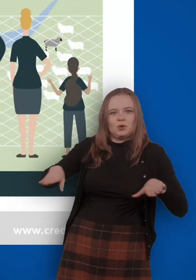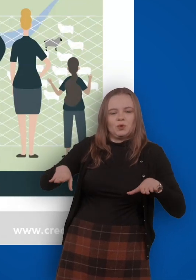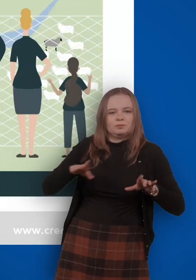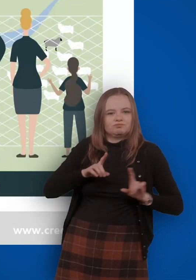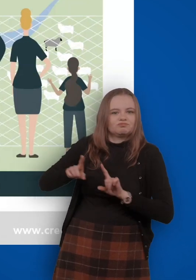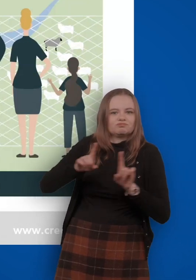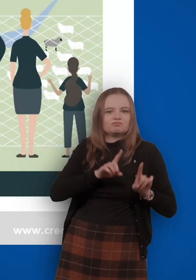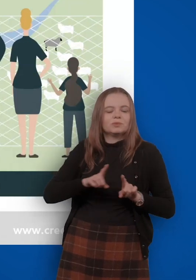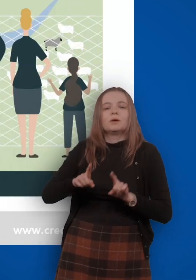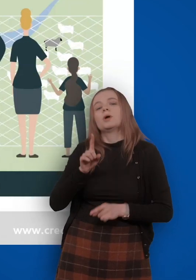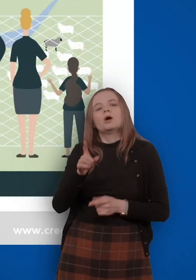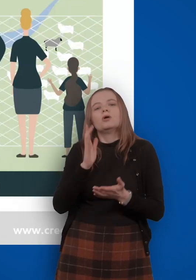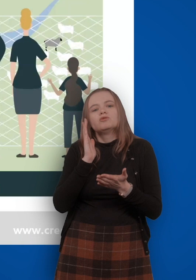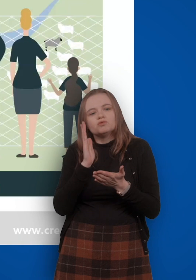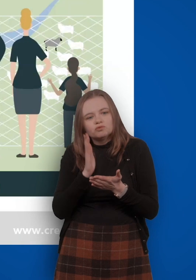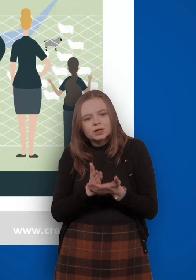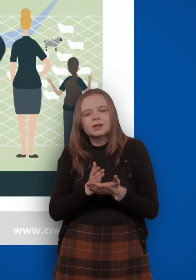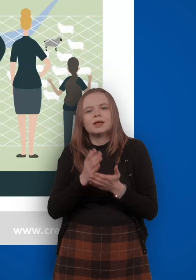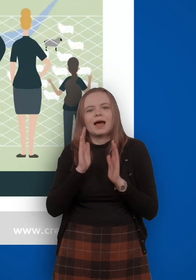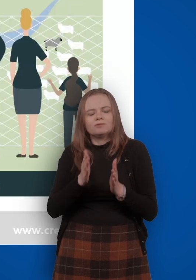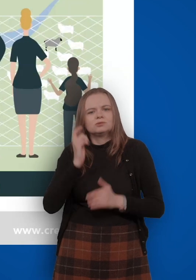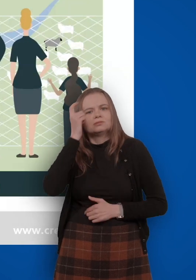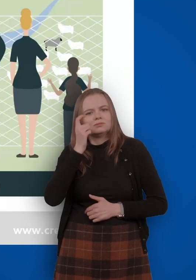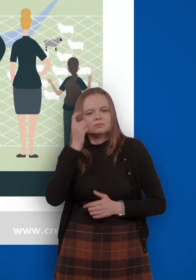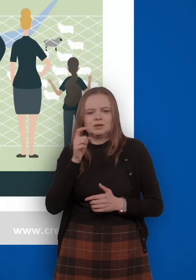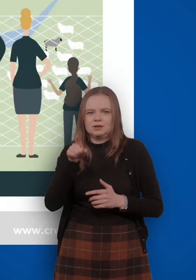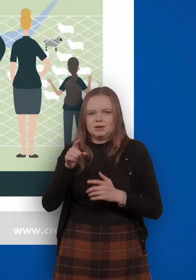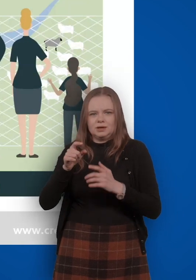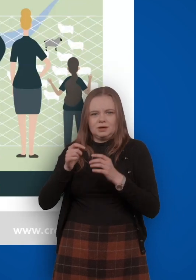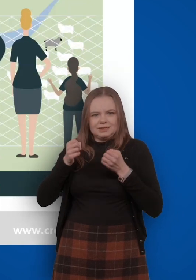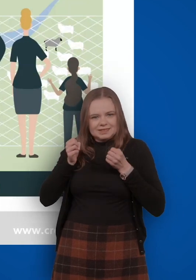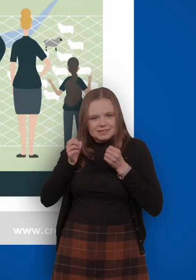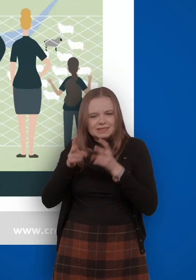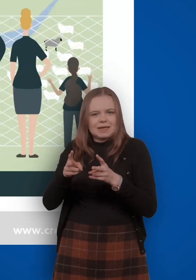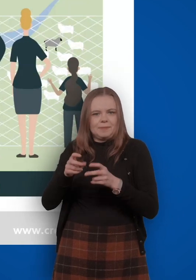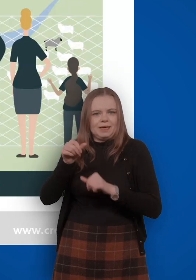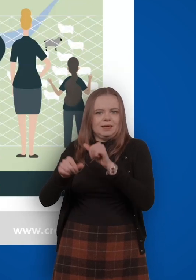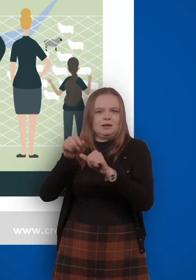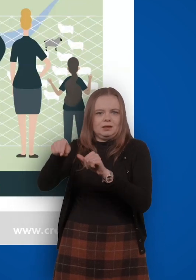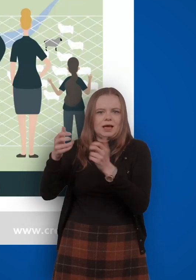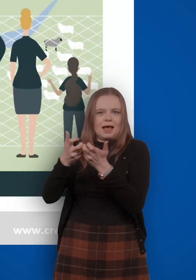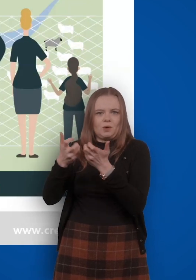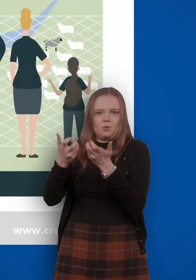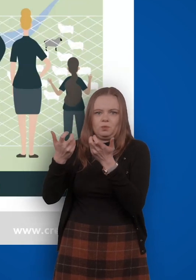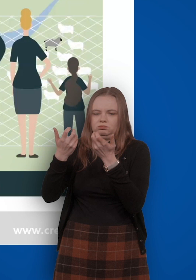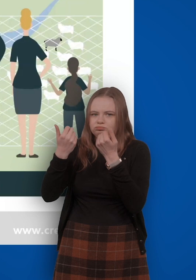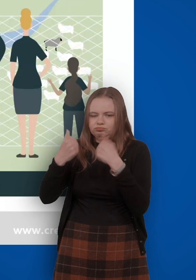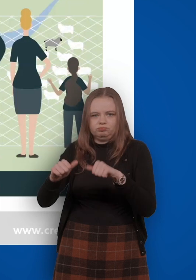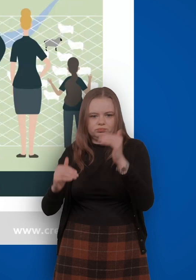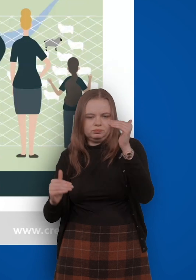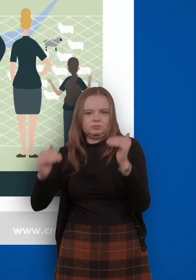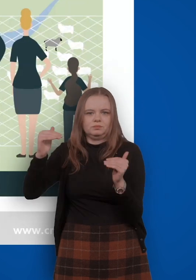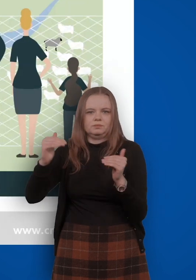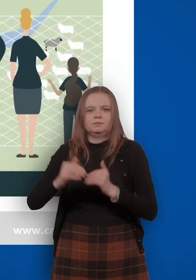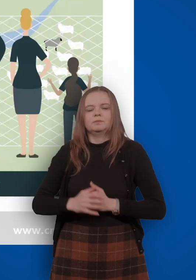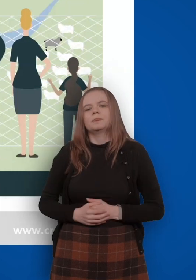really, it's about starting to tackle systemic inequality. So making sure that we're trying to